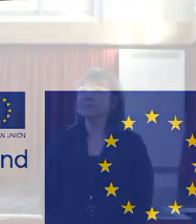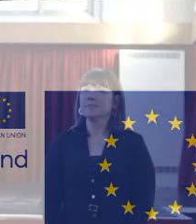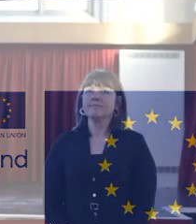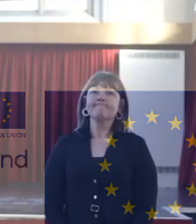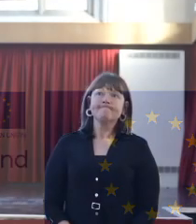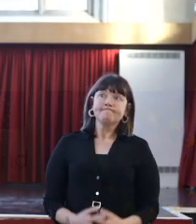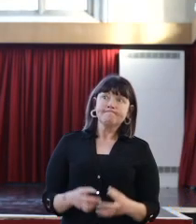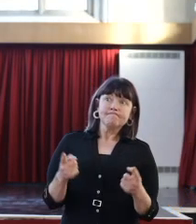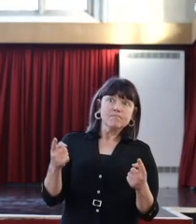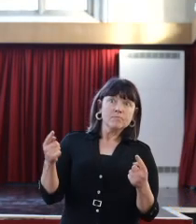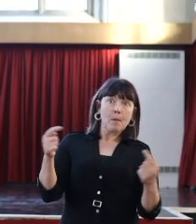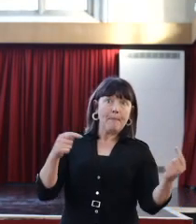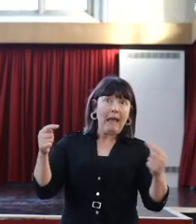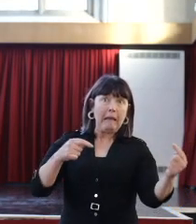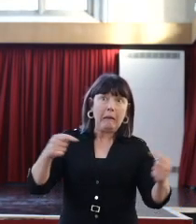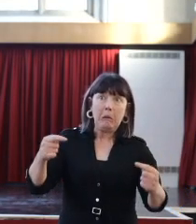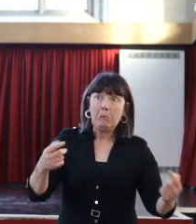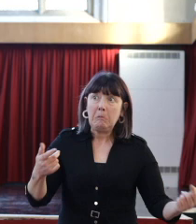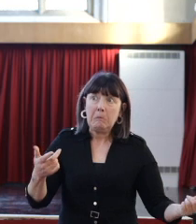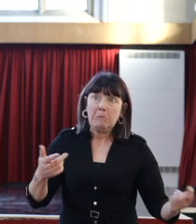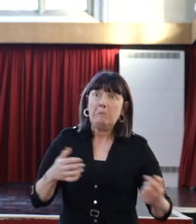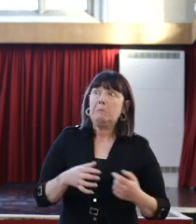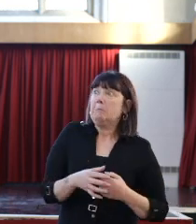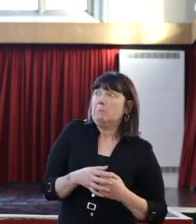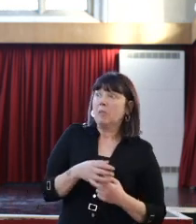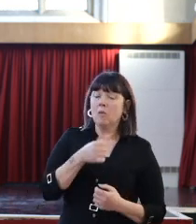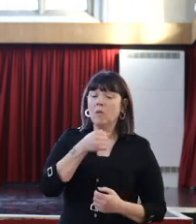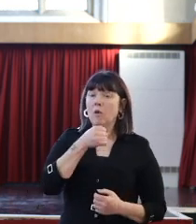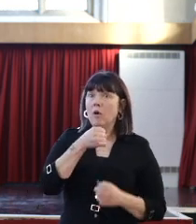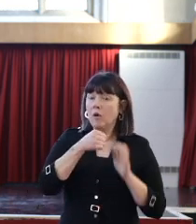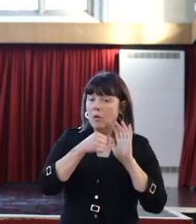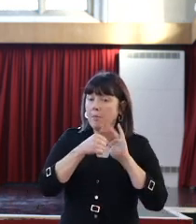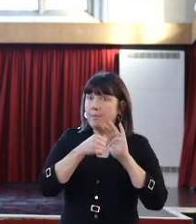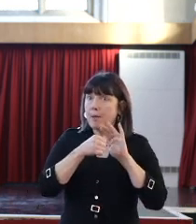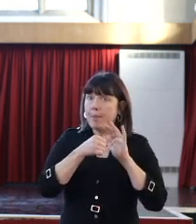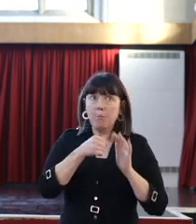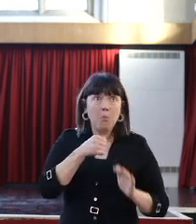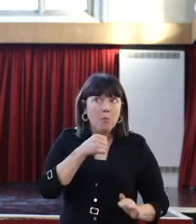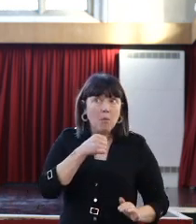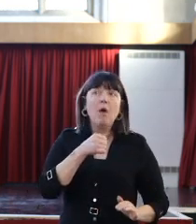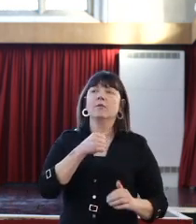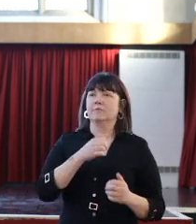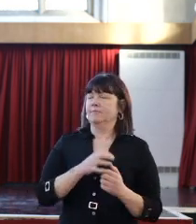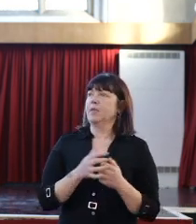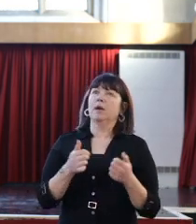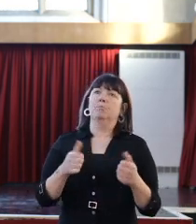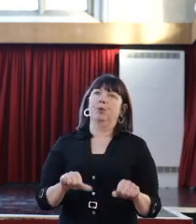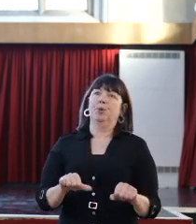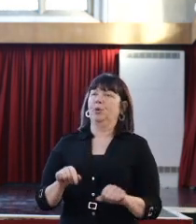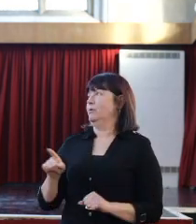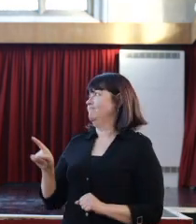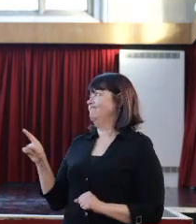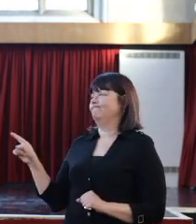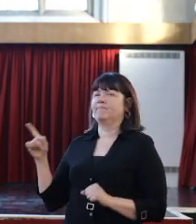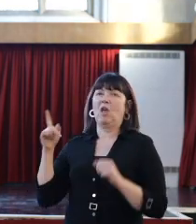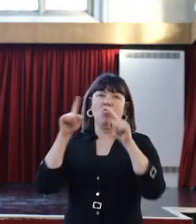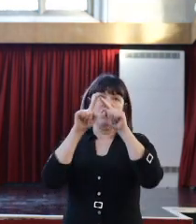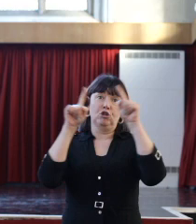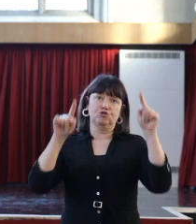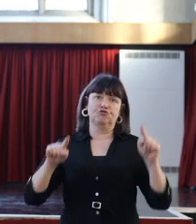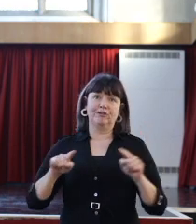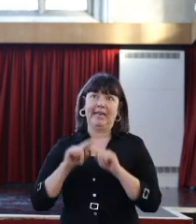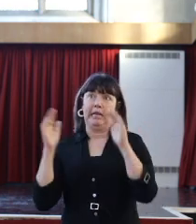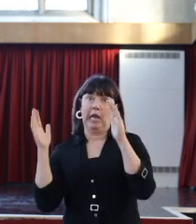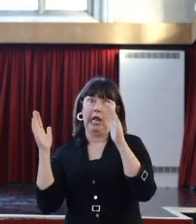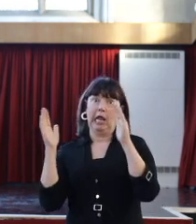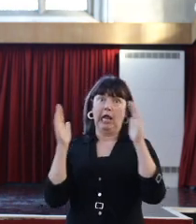Hopefully everyone's back and the microphone's on. We've just done some good old-fashioned DIY moving the screen. Hopefully it will